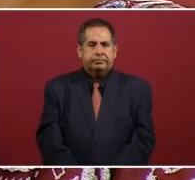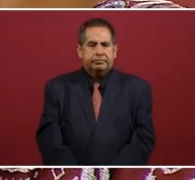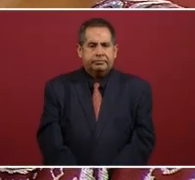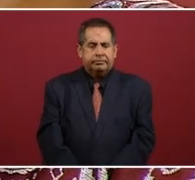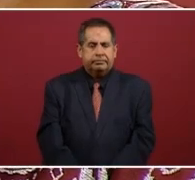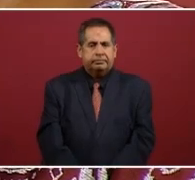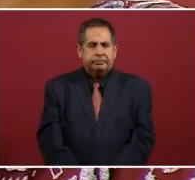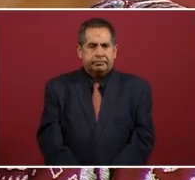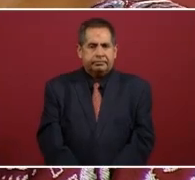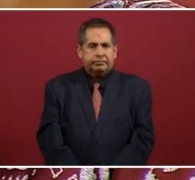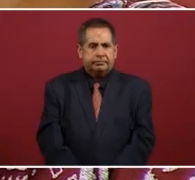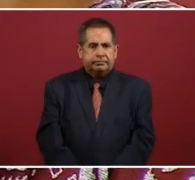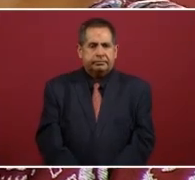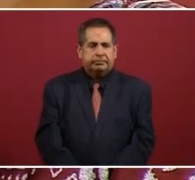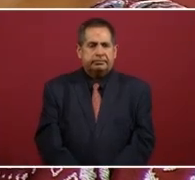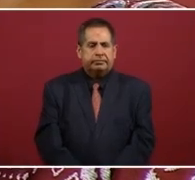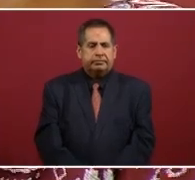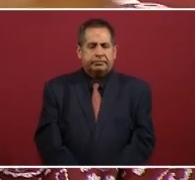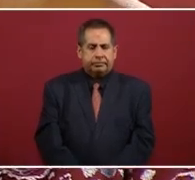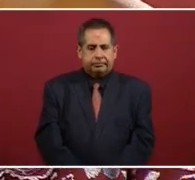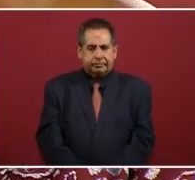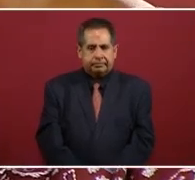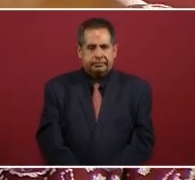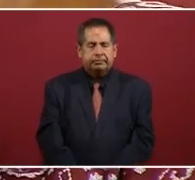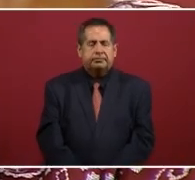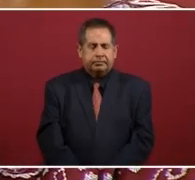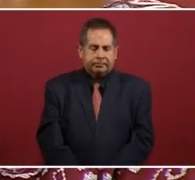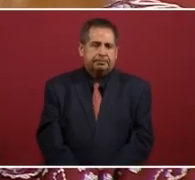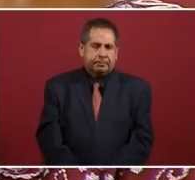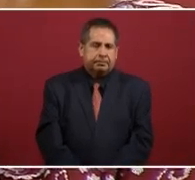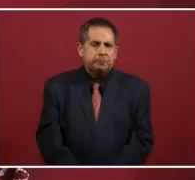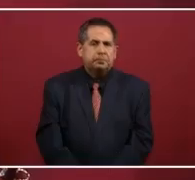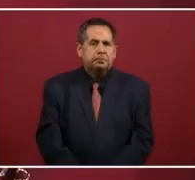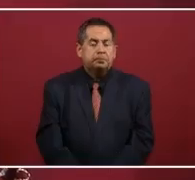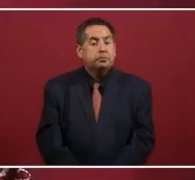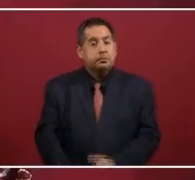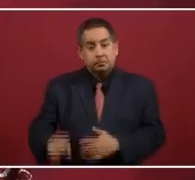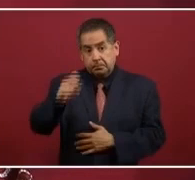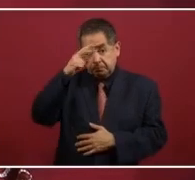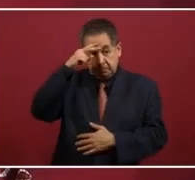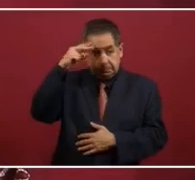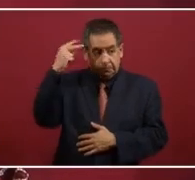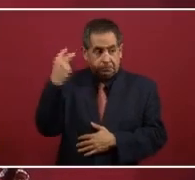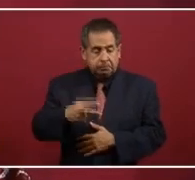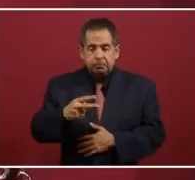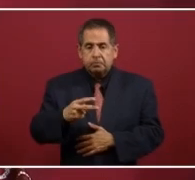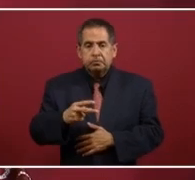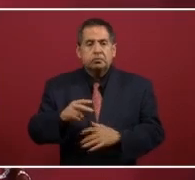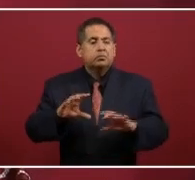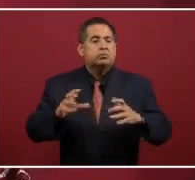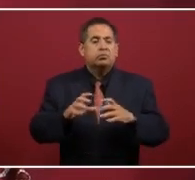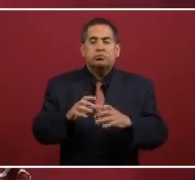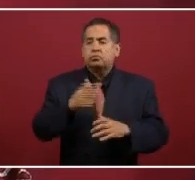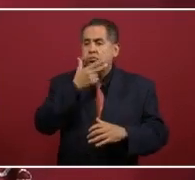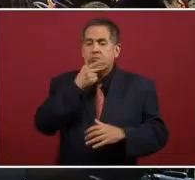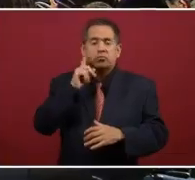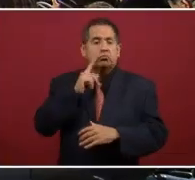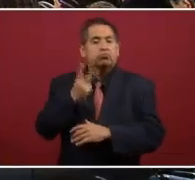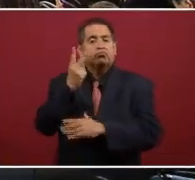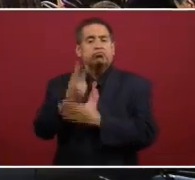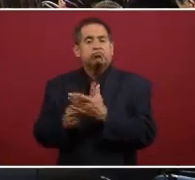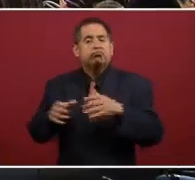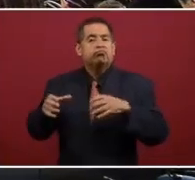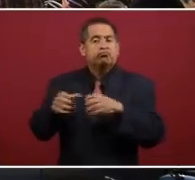branches of the state through the amendment of its constitution. México ha alcanzado la paridad de género a su